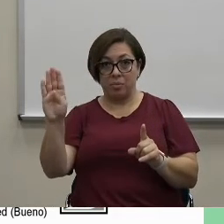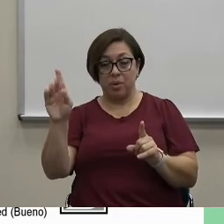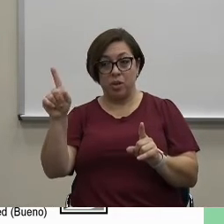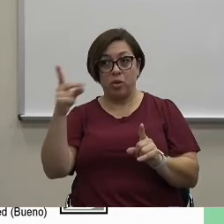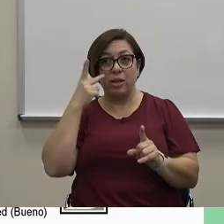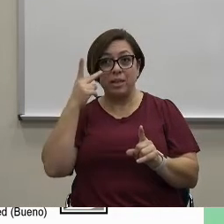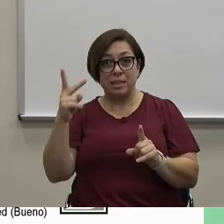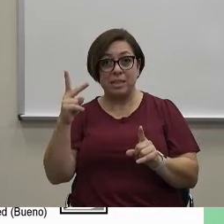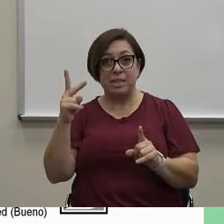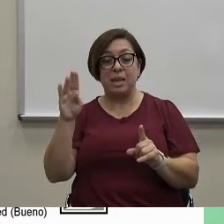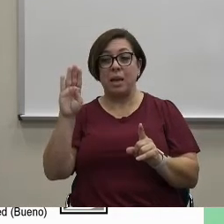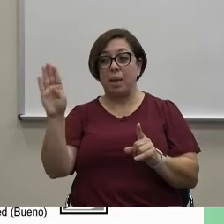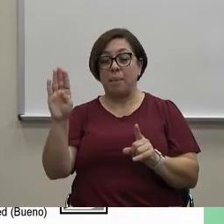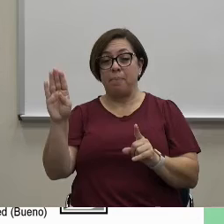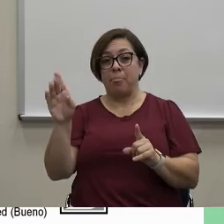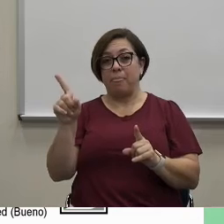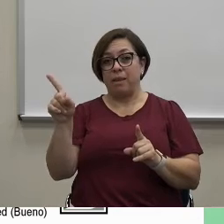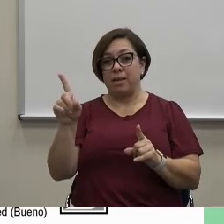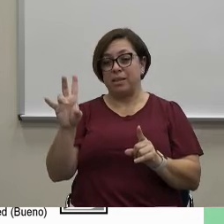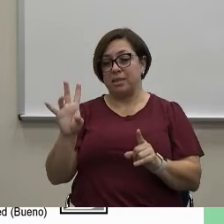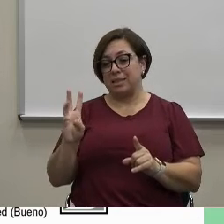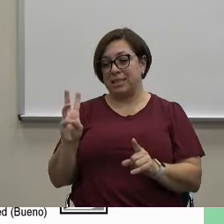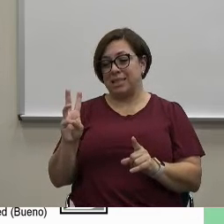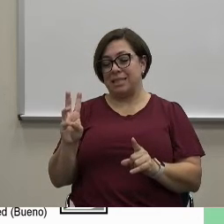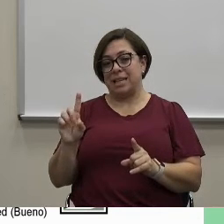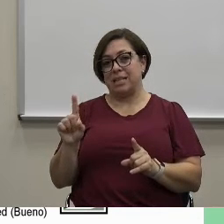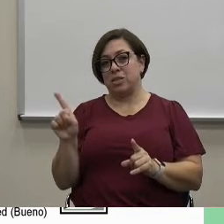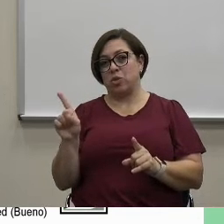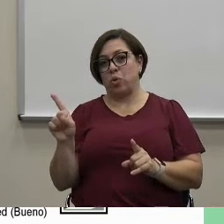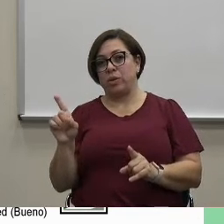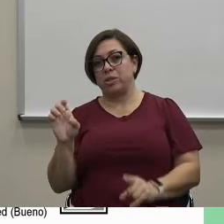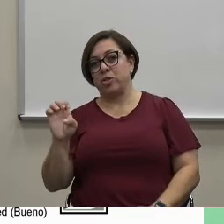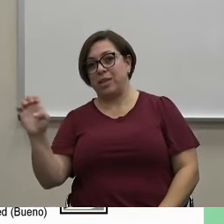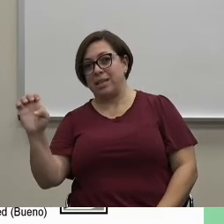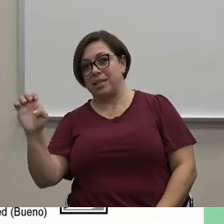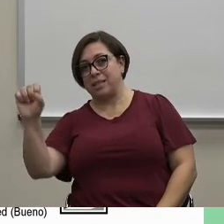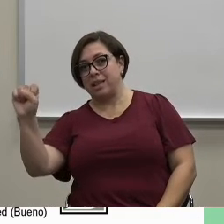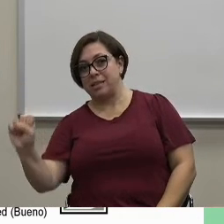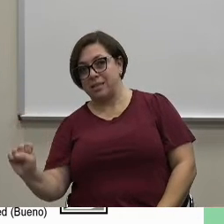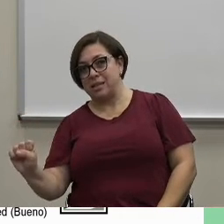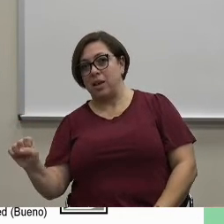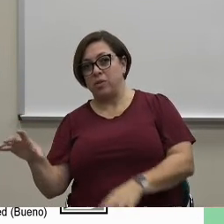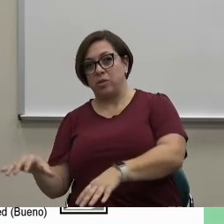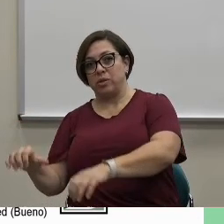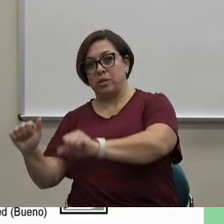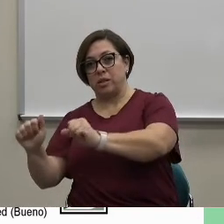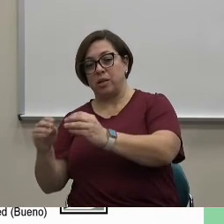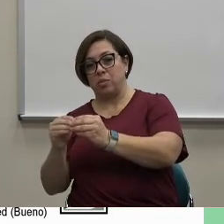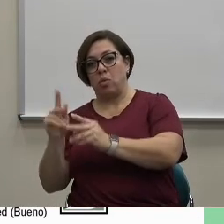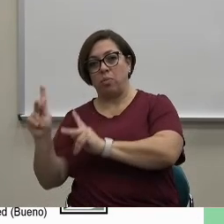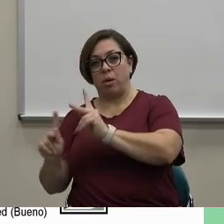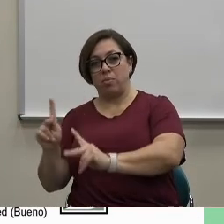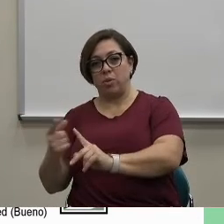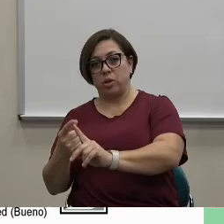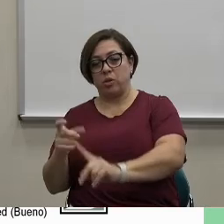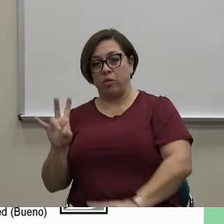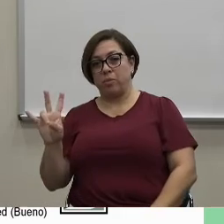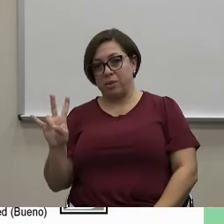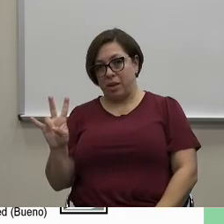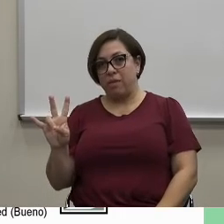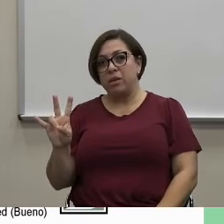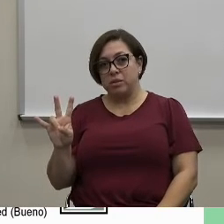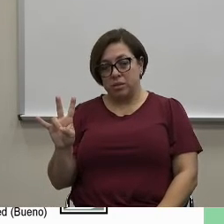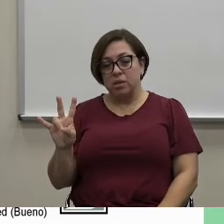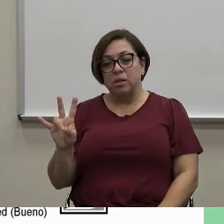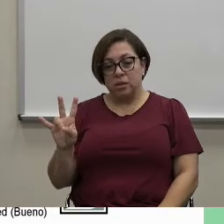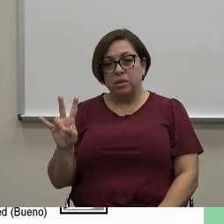and also a little further south. And then, so it's taking up more of that population out of 7 in that area, and then